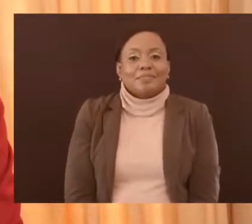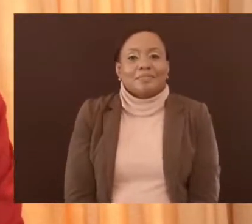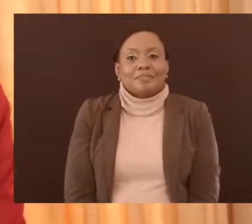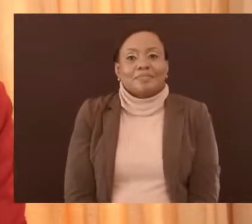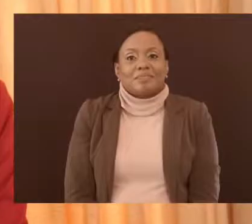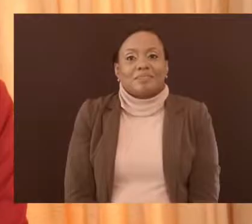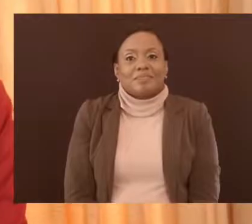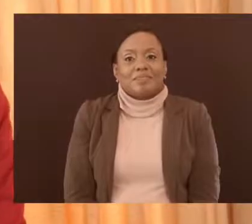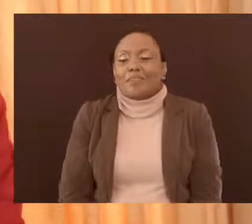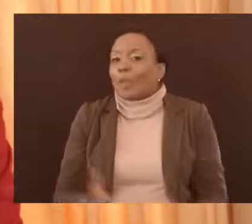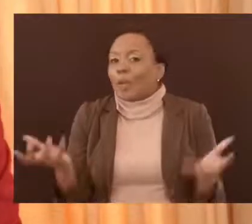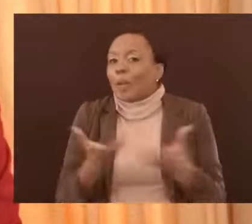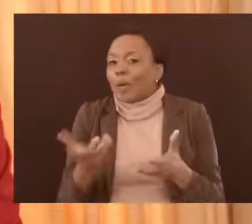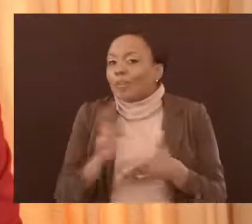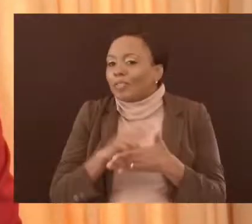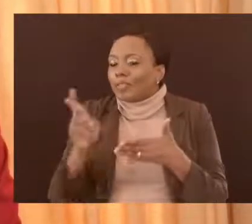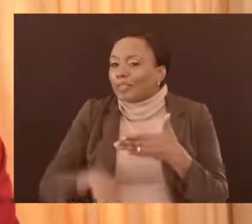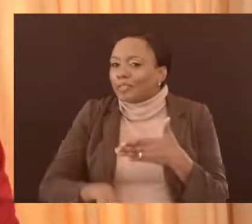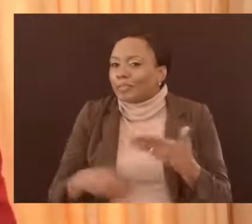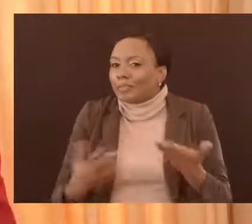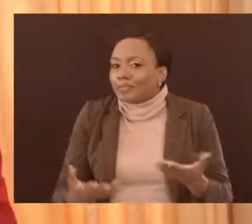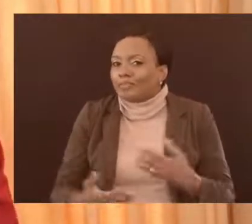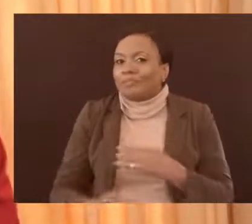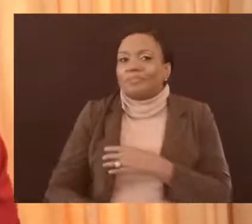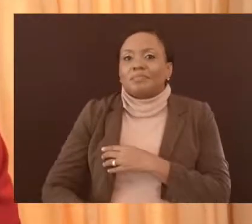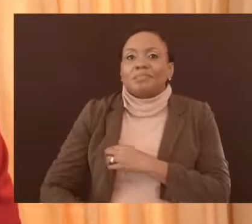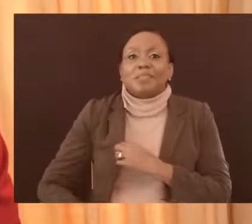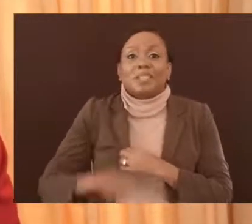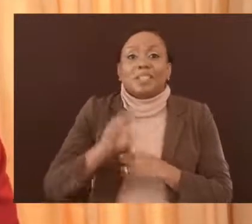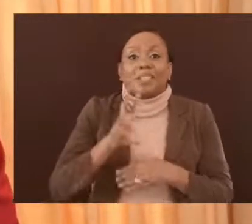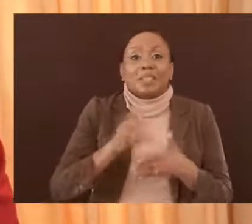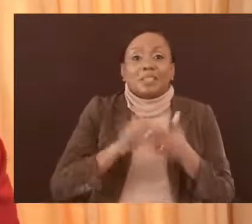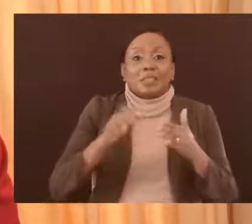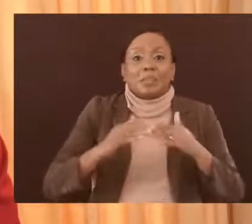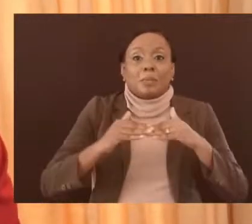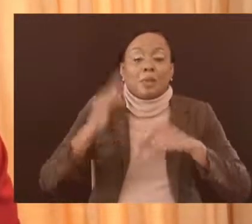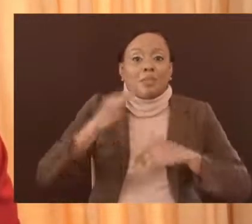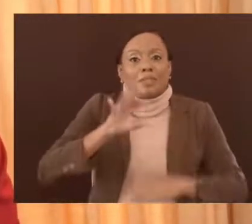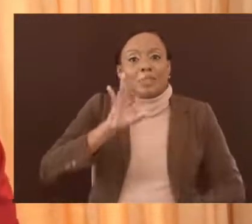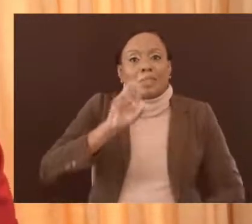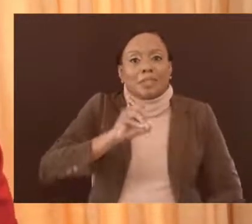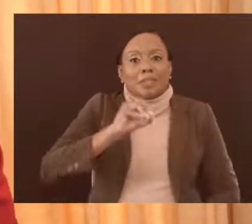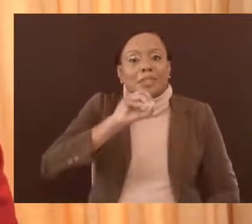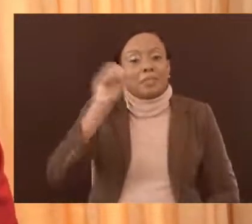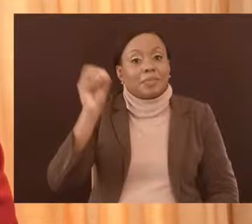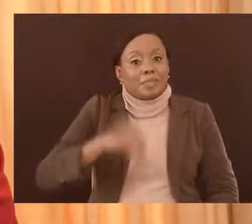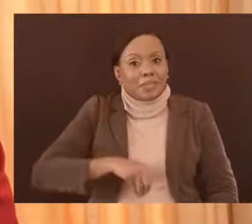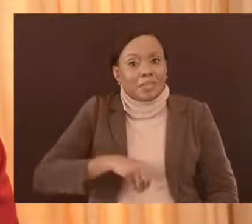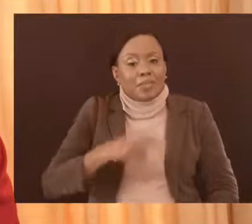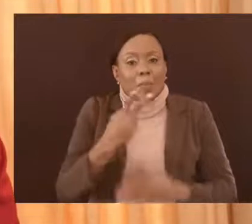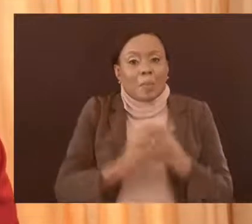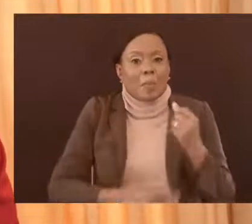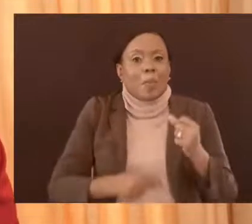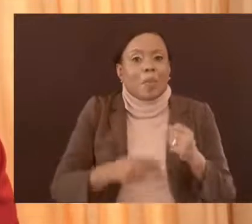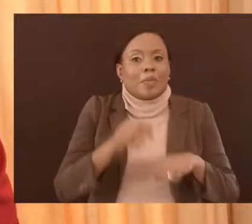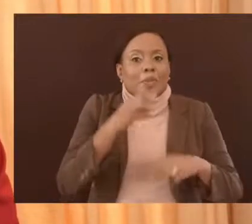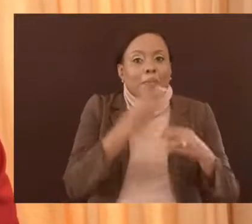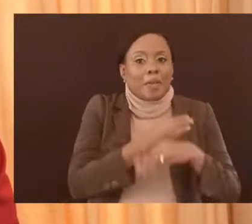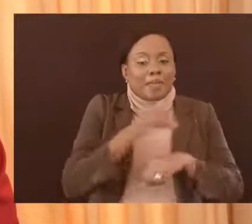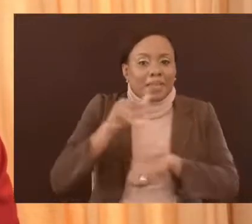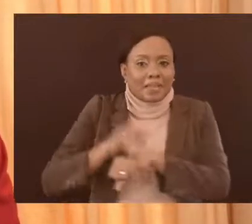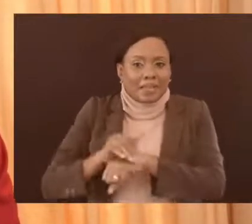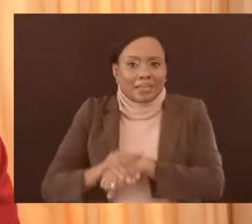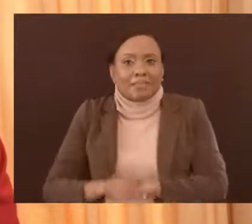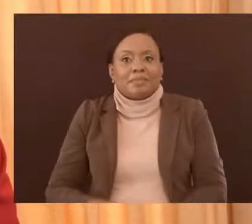What have those results indicated to us is that 6 students scored above 90% in both subjects.